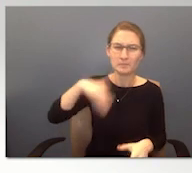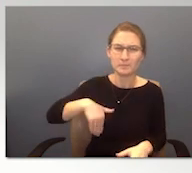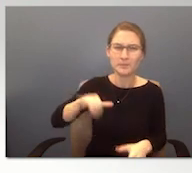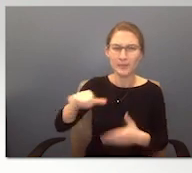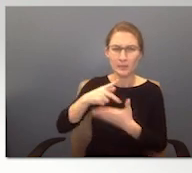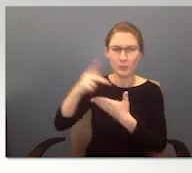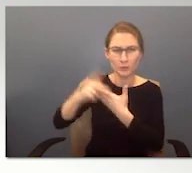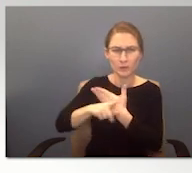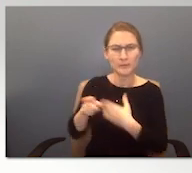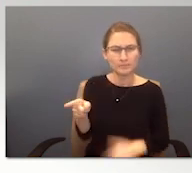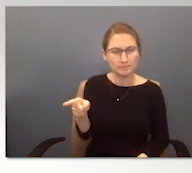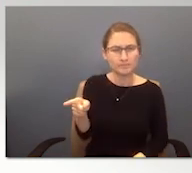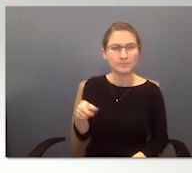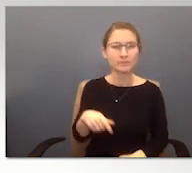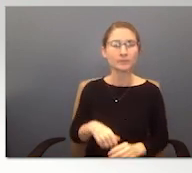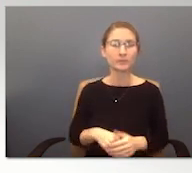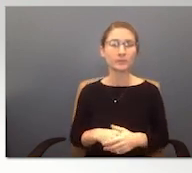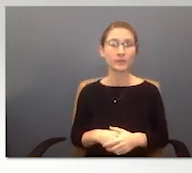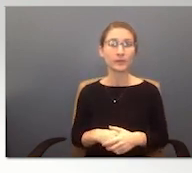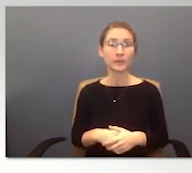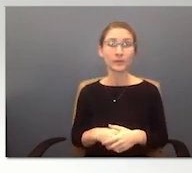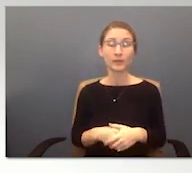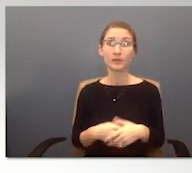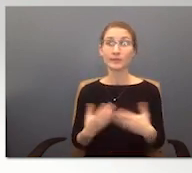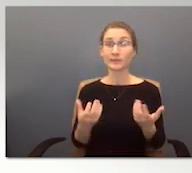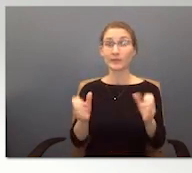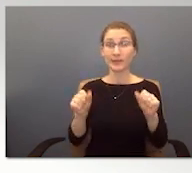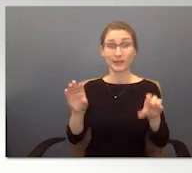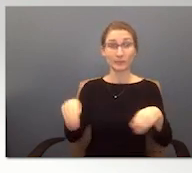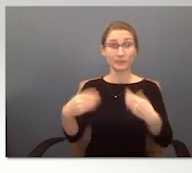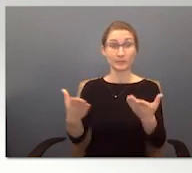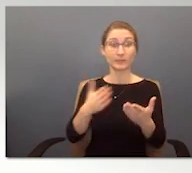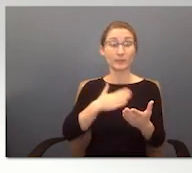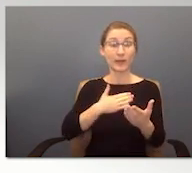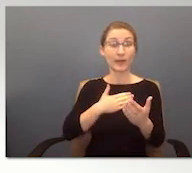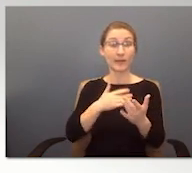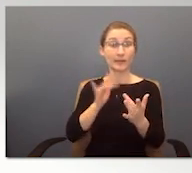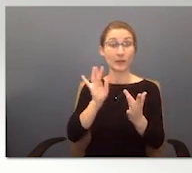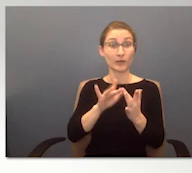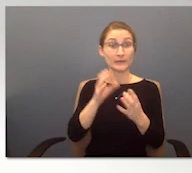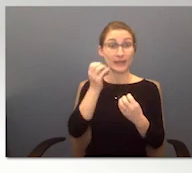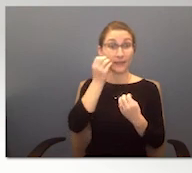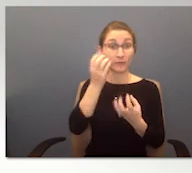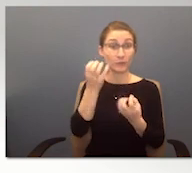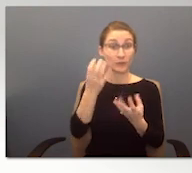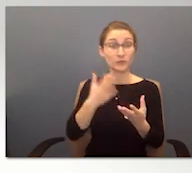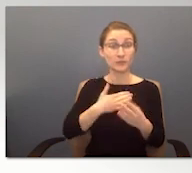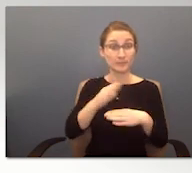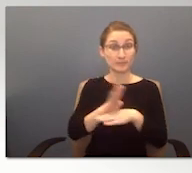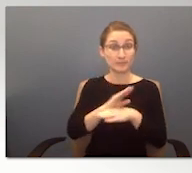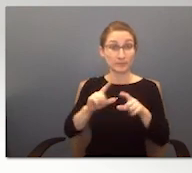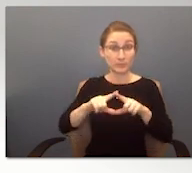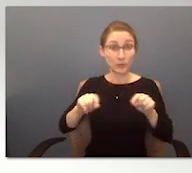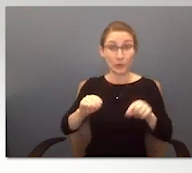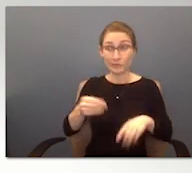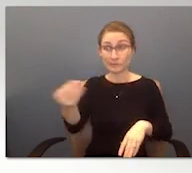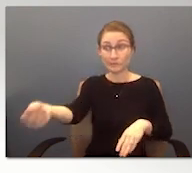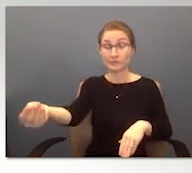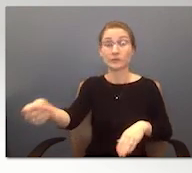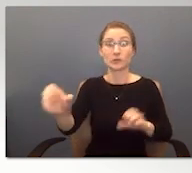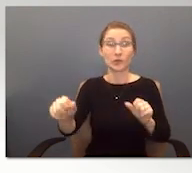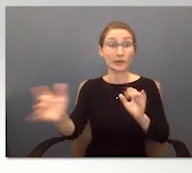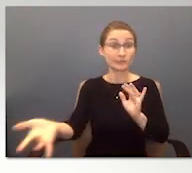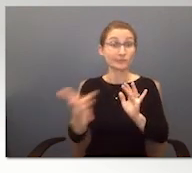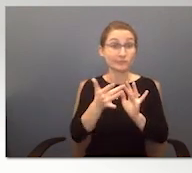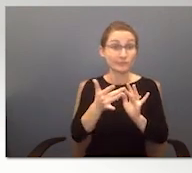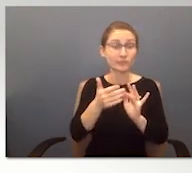and then, I'll give you my contact information, my card, and you can reach out to me, and I